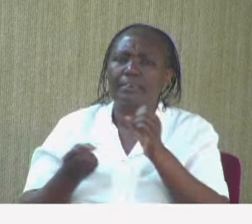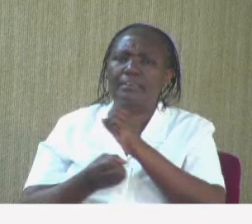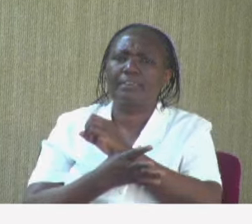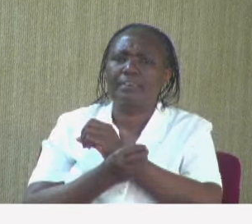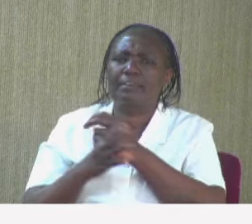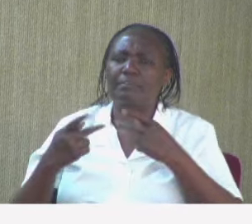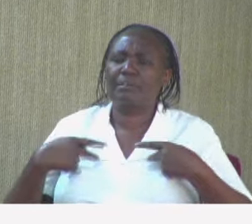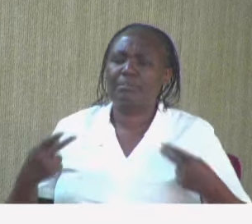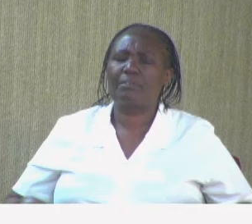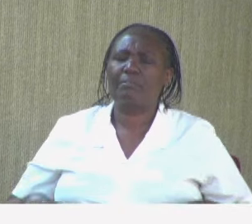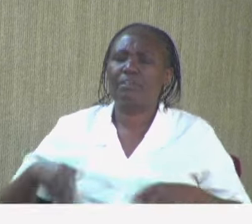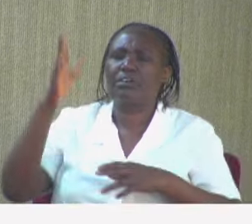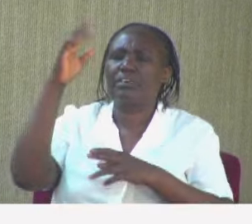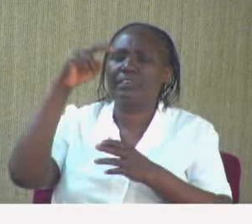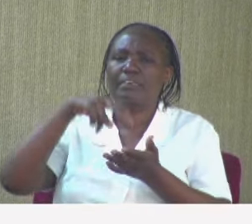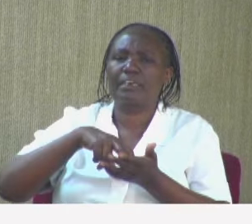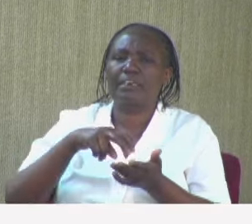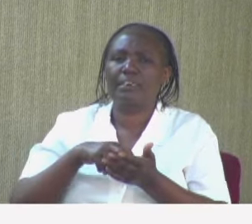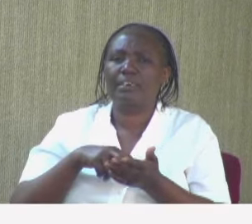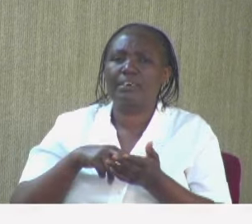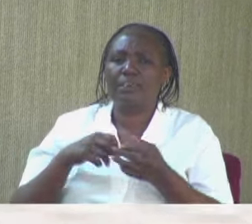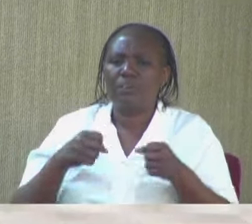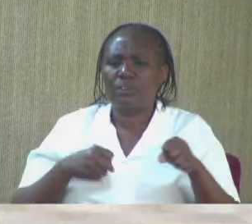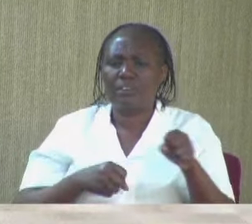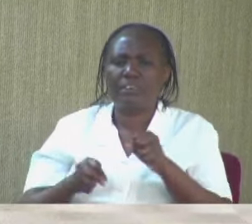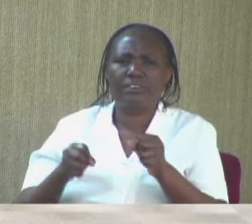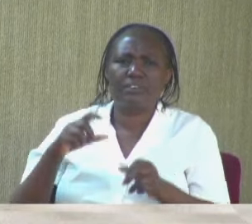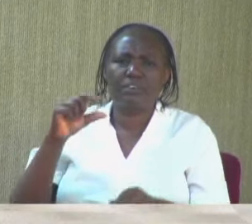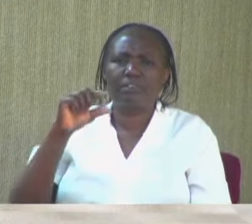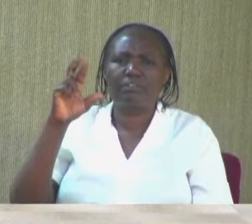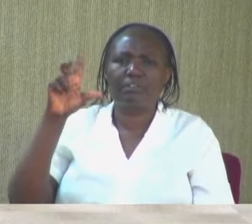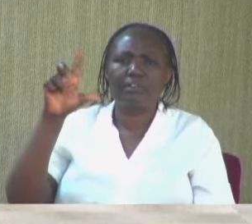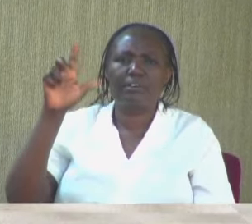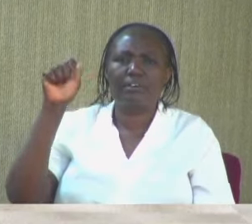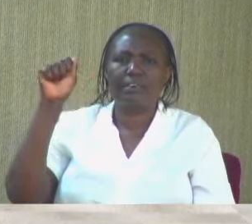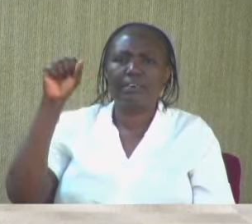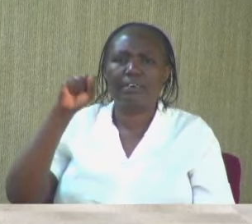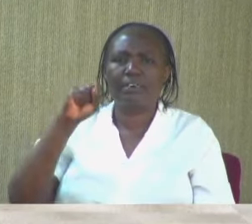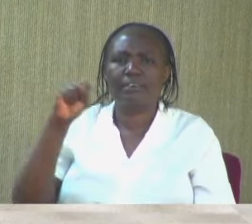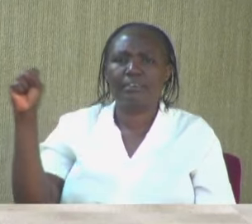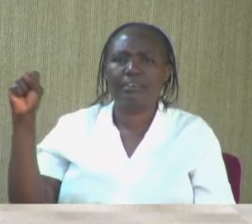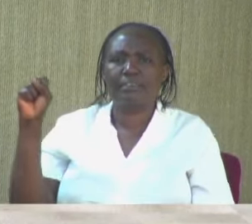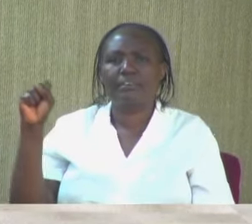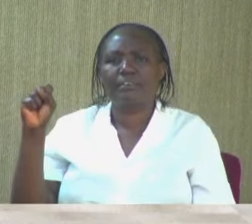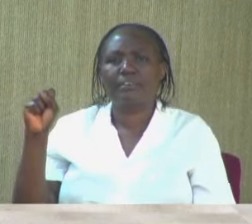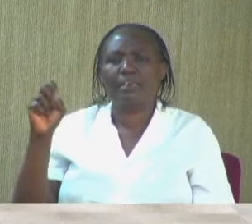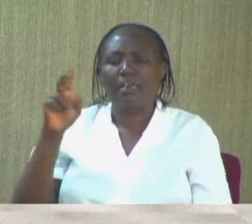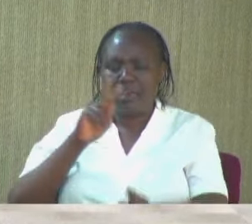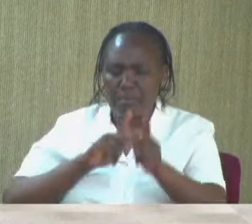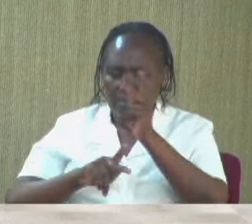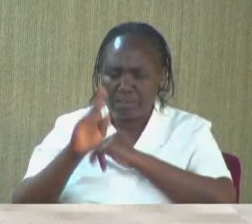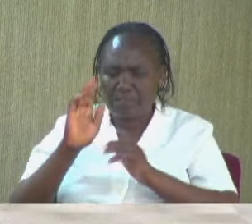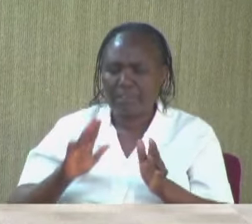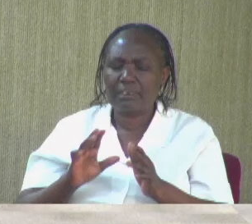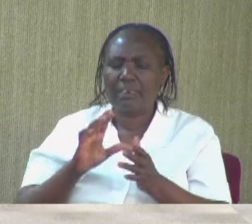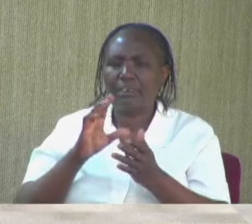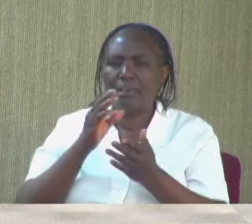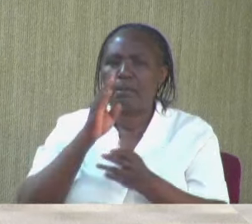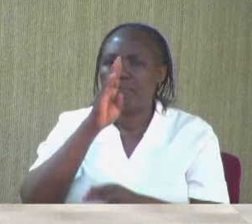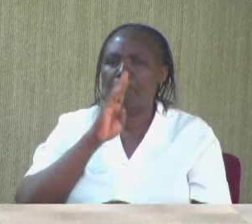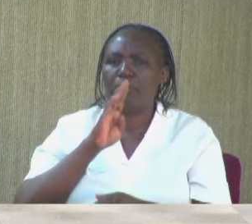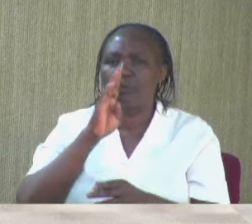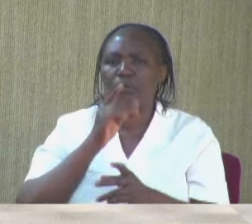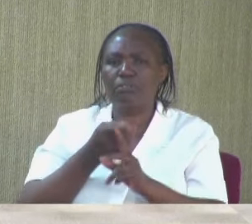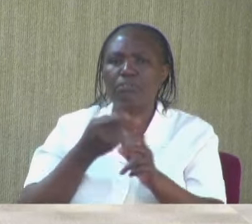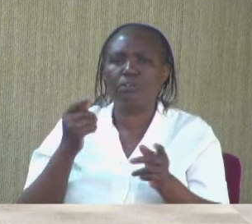I saw a great multitude that no man could number. In other words, prophets can borrow expressions even